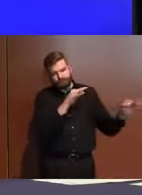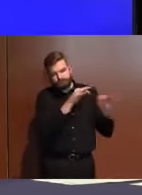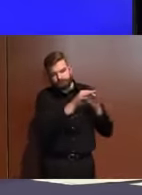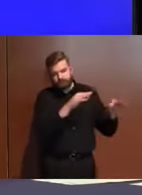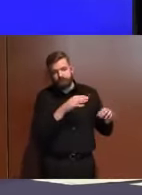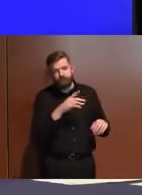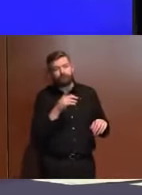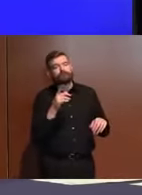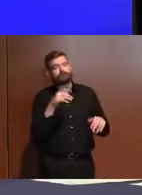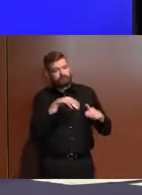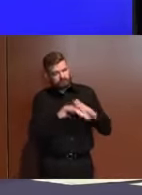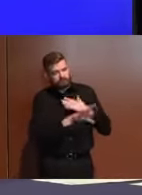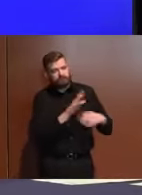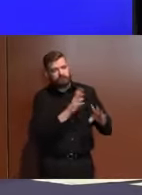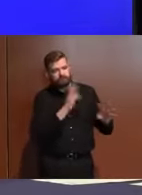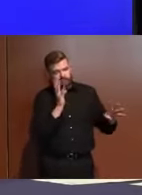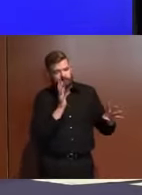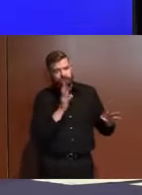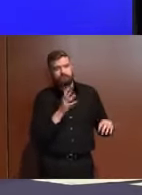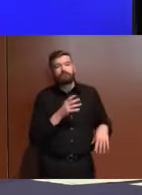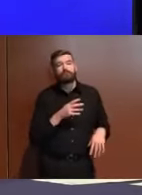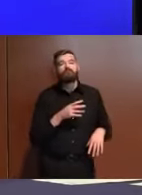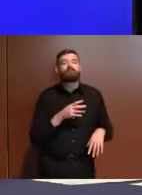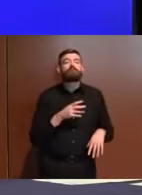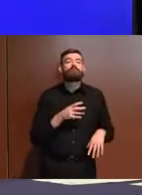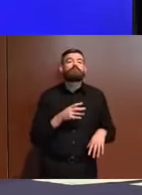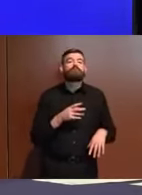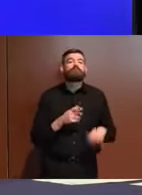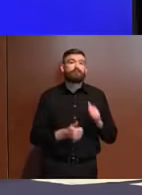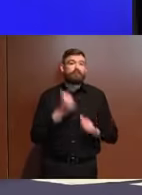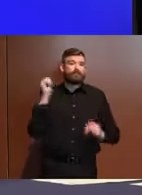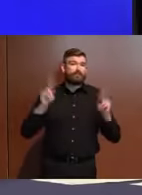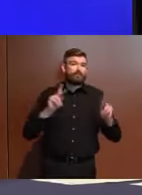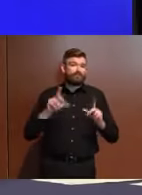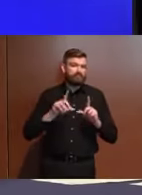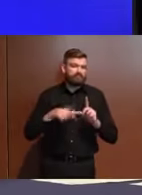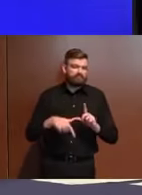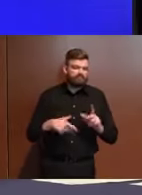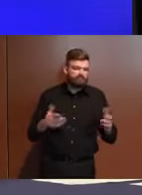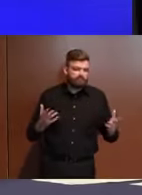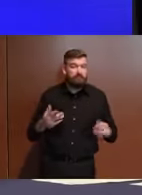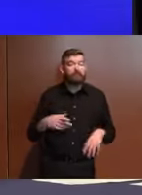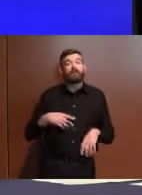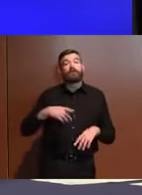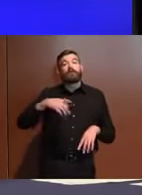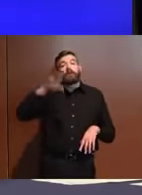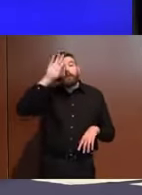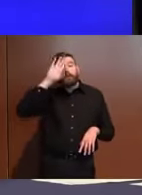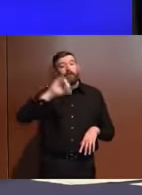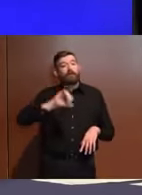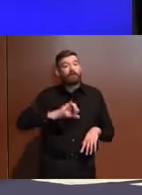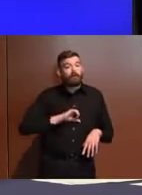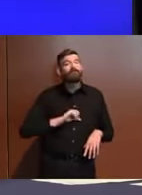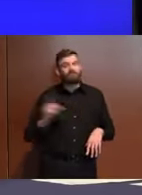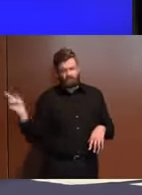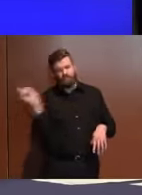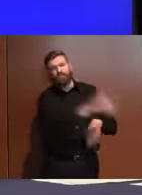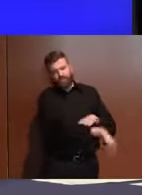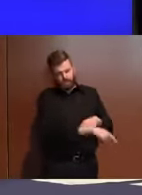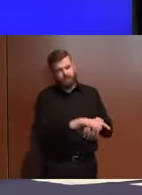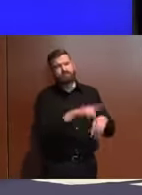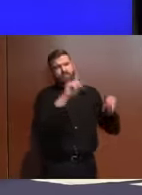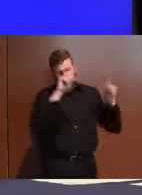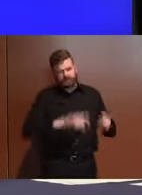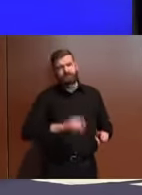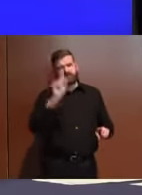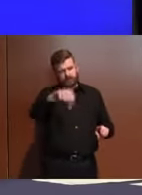be the majority of folks we're dealing with, but my advice is if you're symptomatic, go get a test. I have nothing